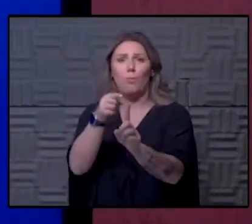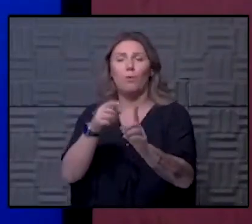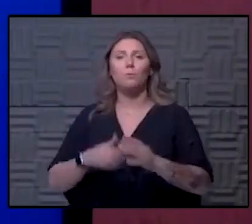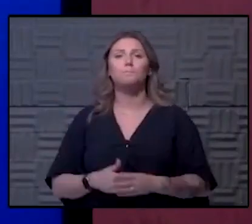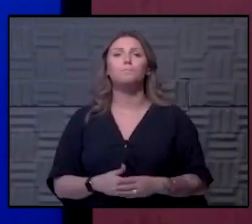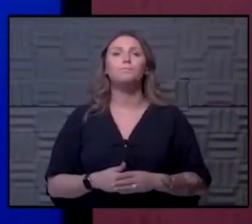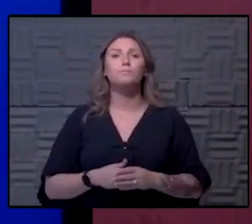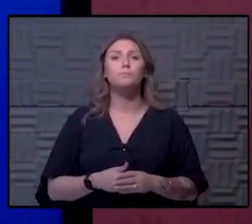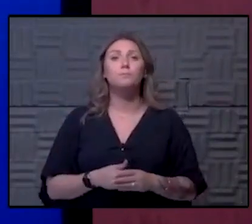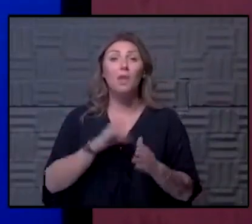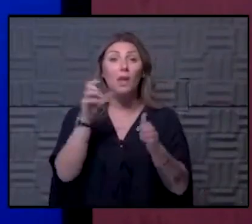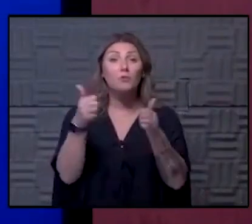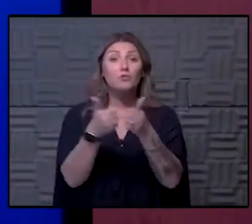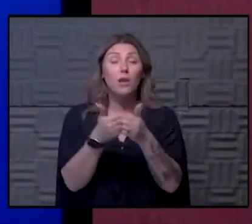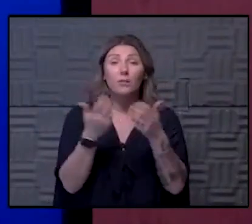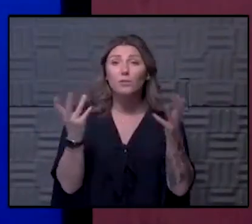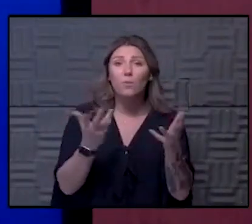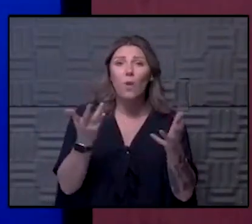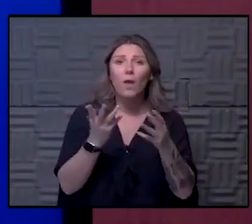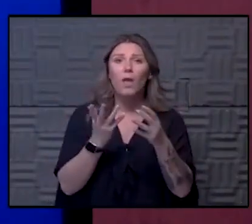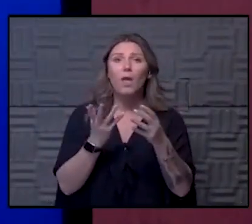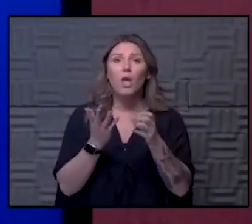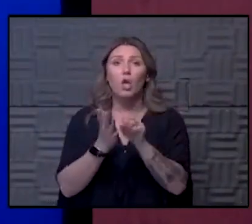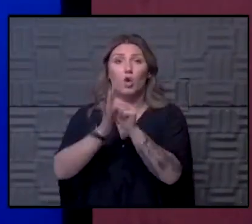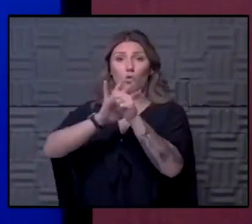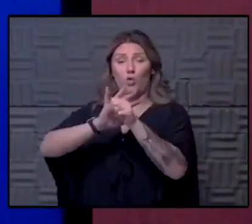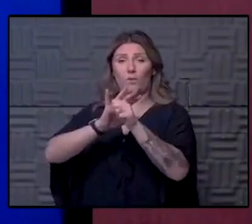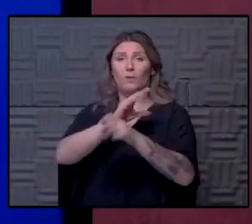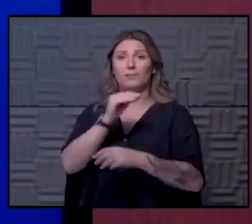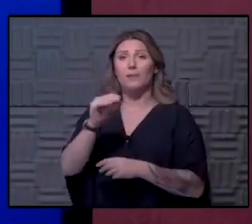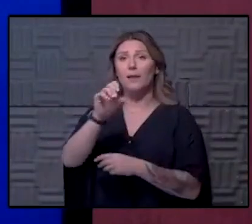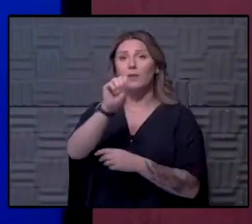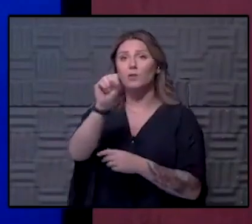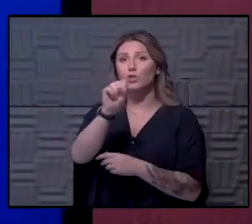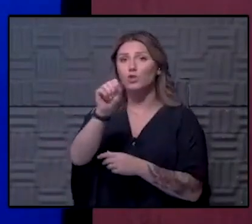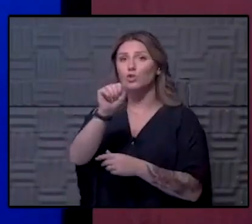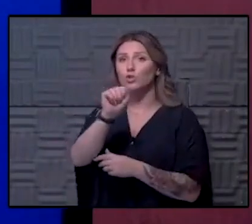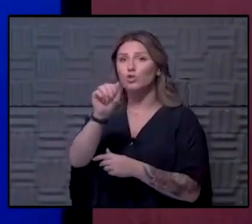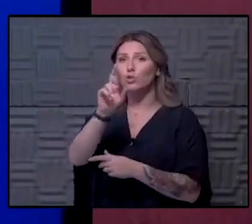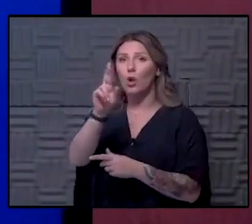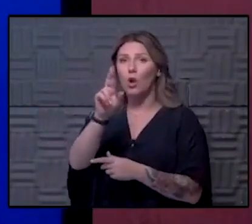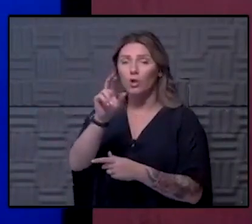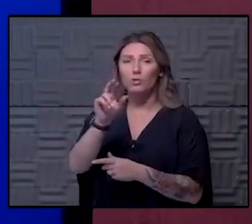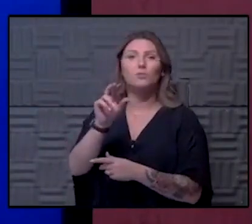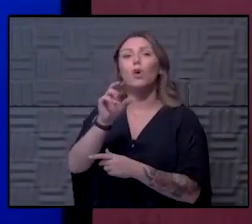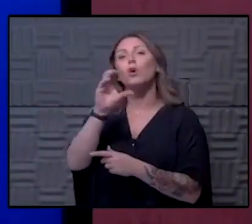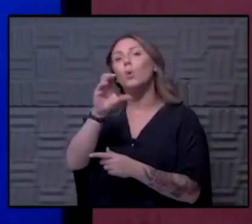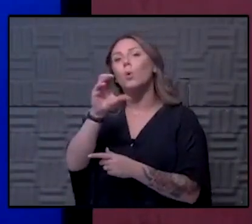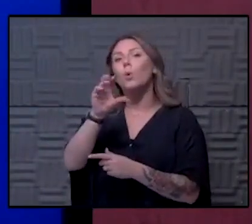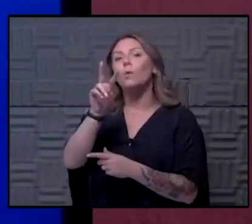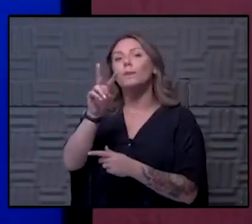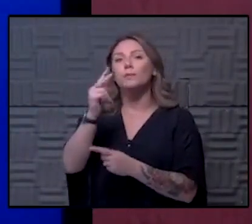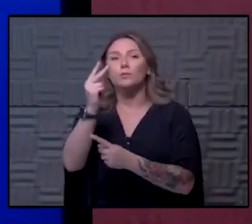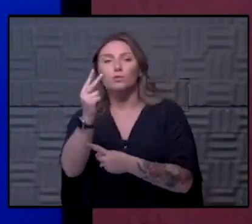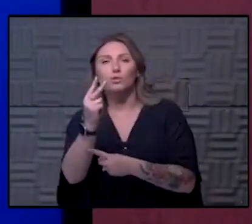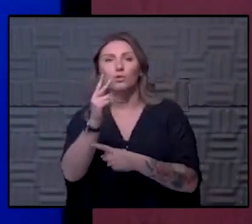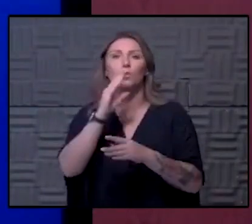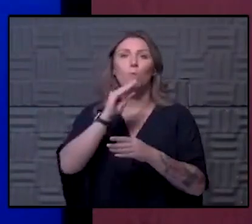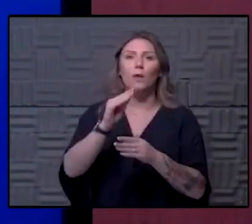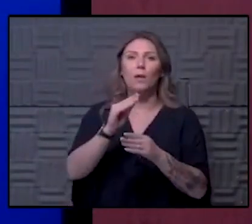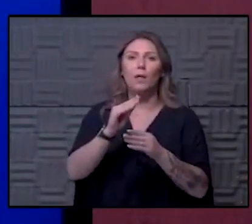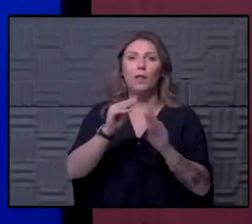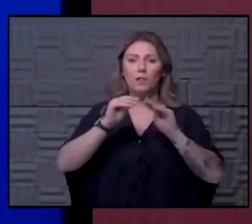of the challenges is that coronavirus in the SARS-CoV-2 mutates a lot. Yeah. Some of the other vaccines that have